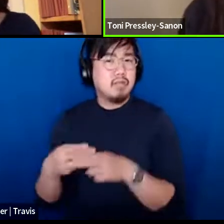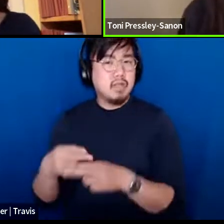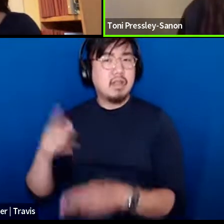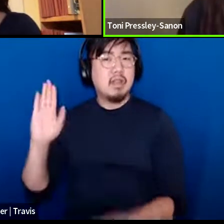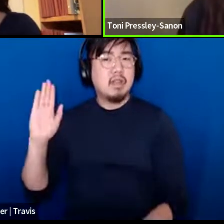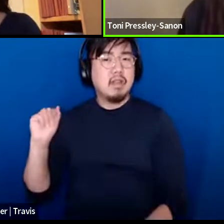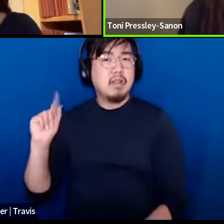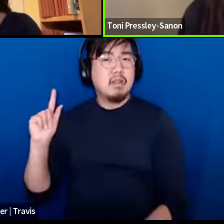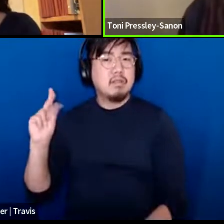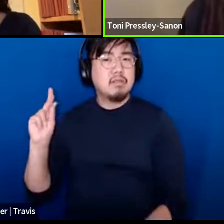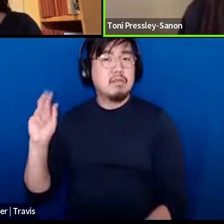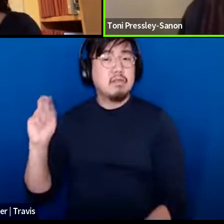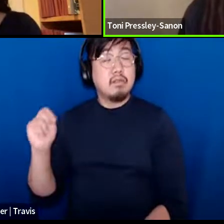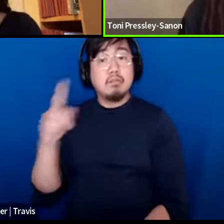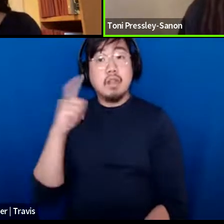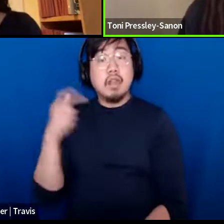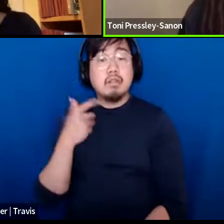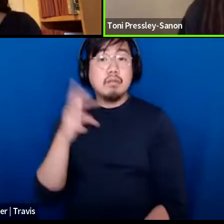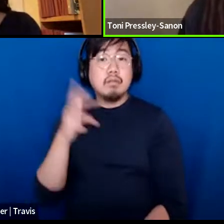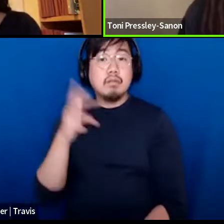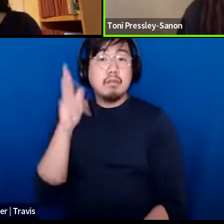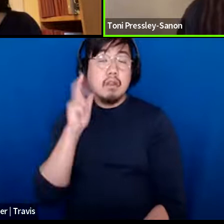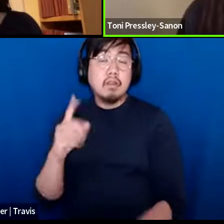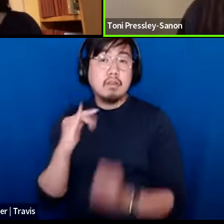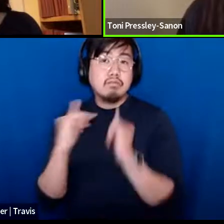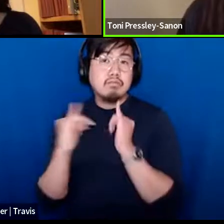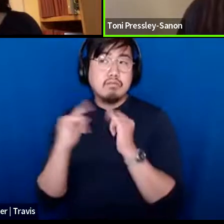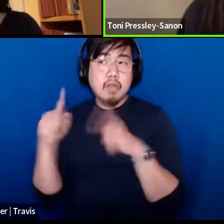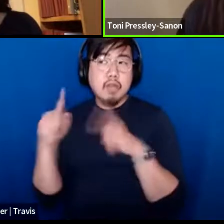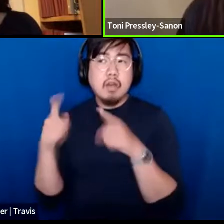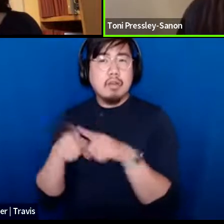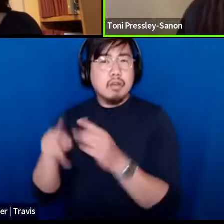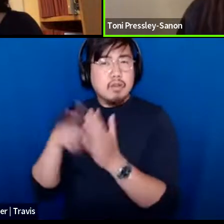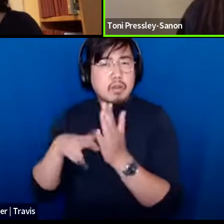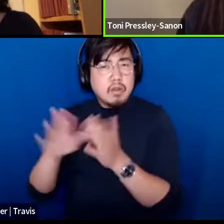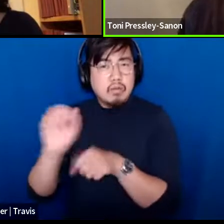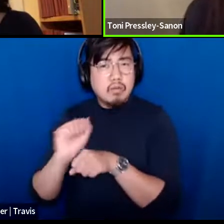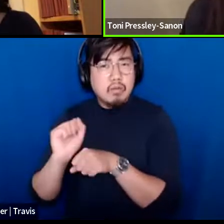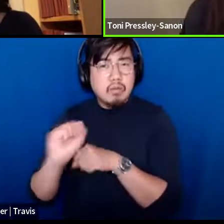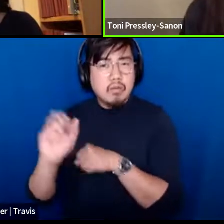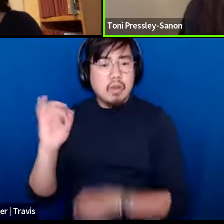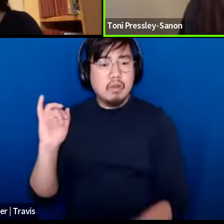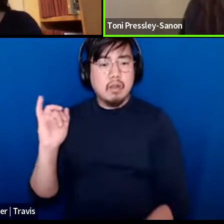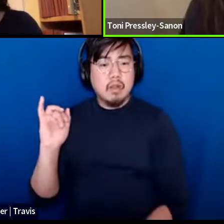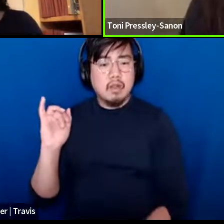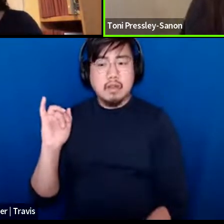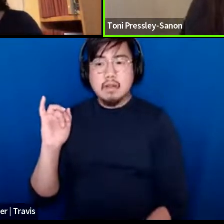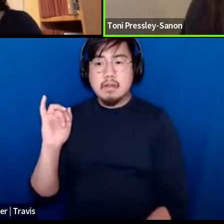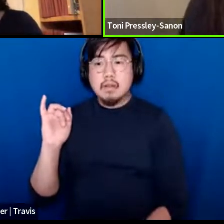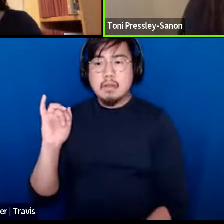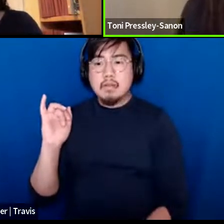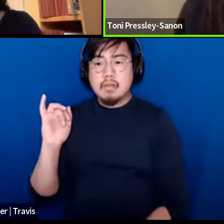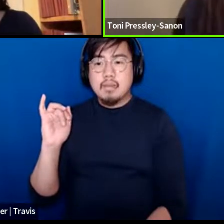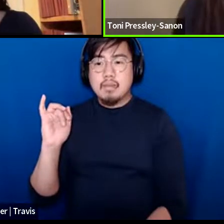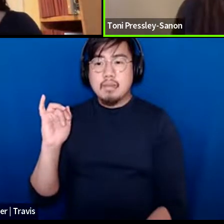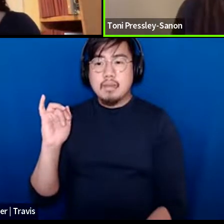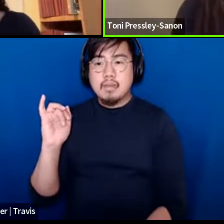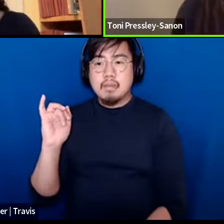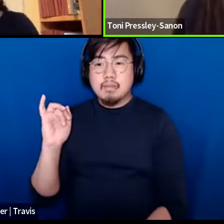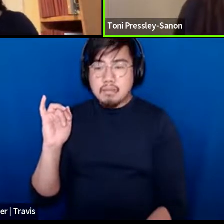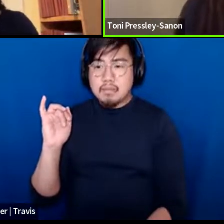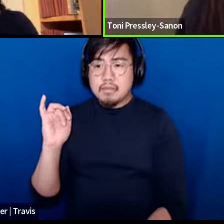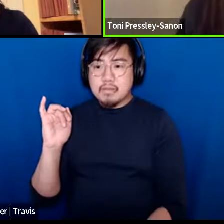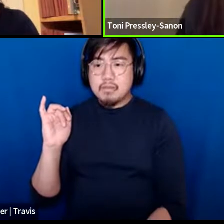listening to his interviews and reading him, and it through this, and it, I guess, you know, I had